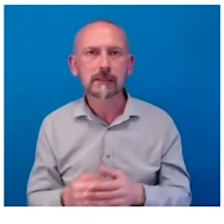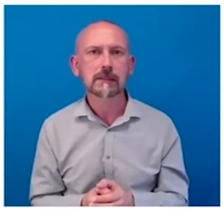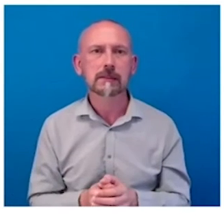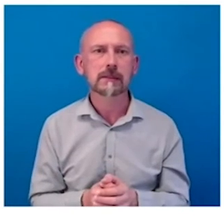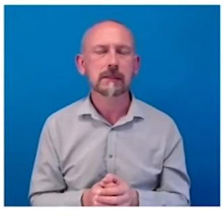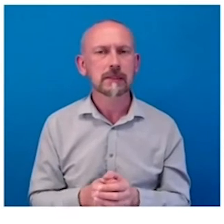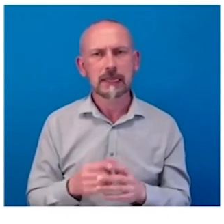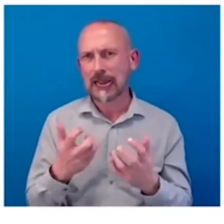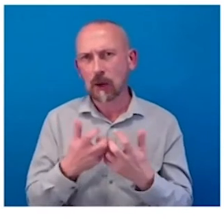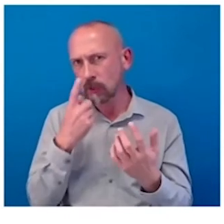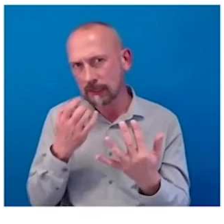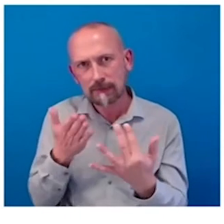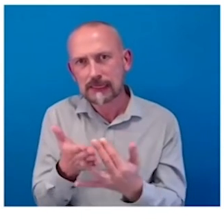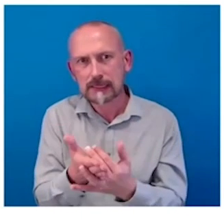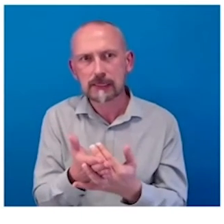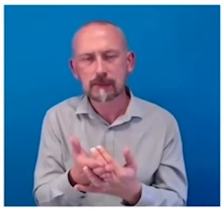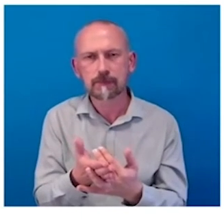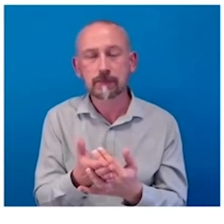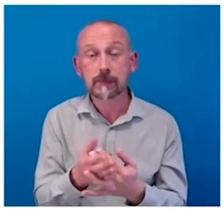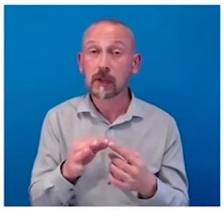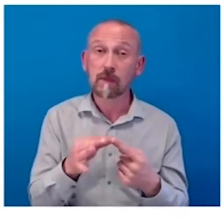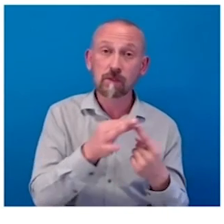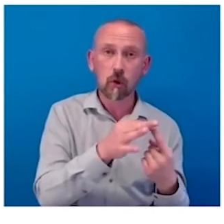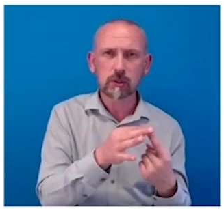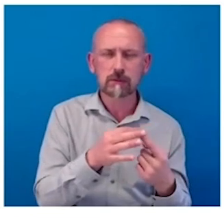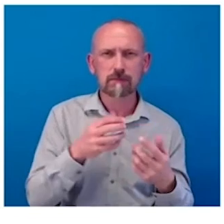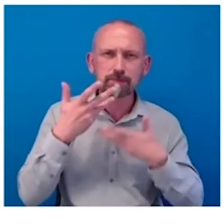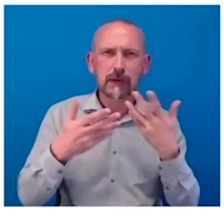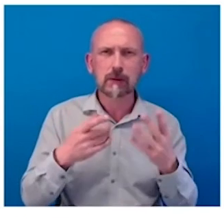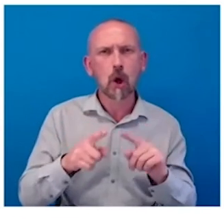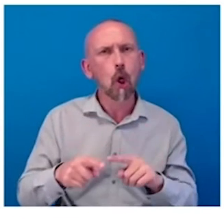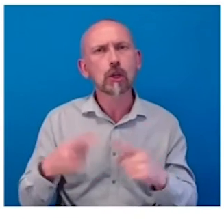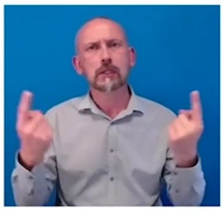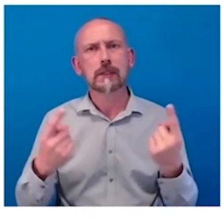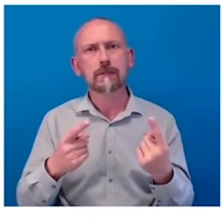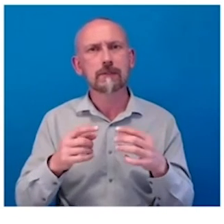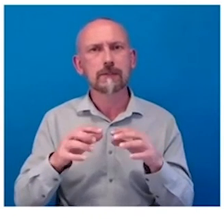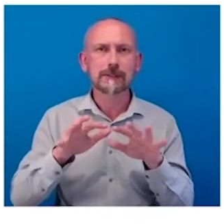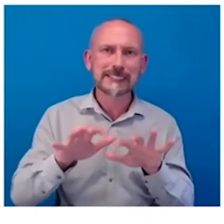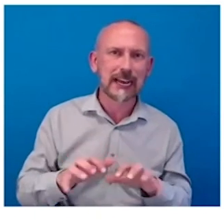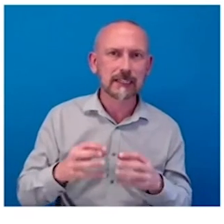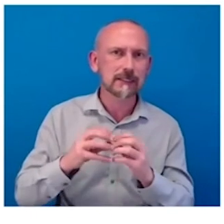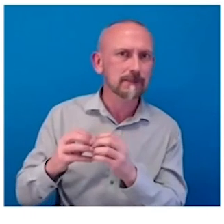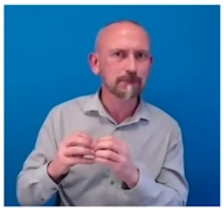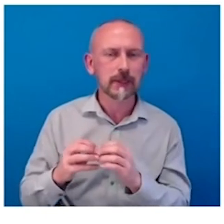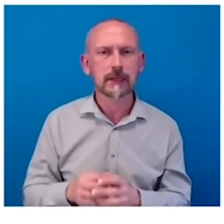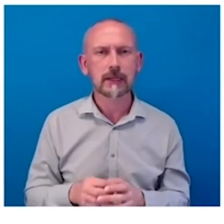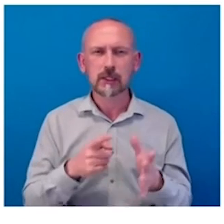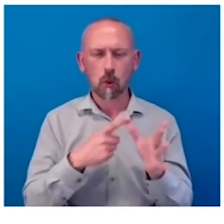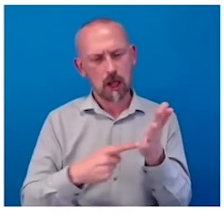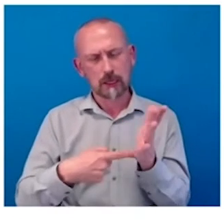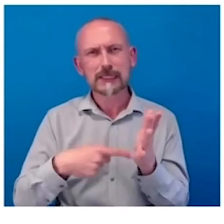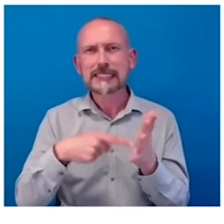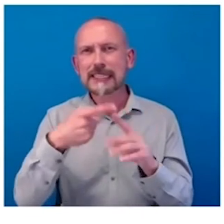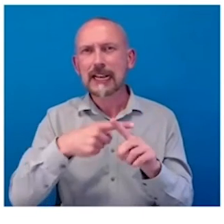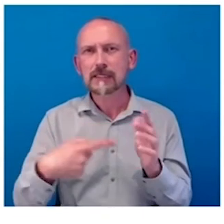First of all, let's talk a bit about alternative text. You're probably familiar with this, but anyway, alt text is used to describe an image. It's read by